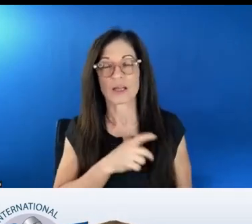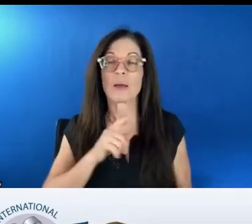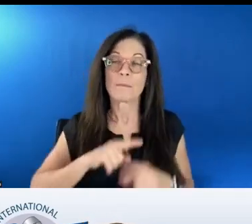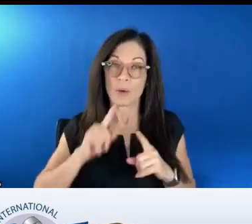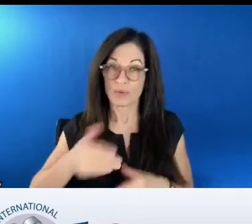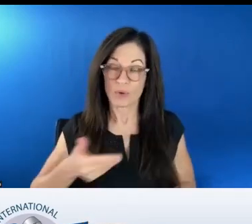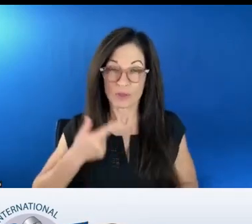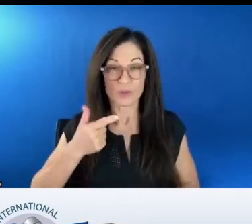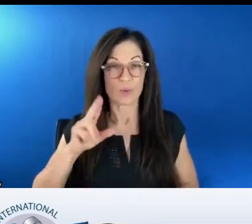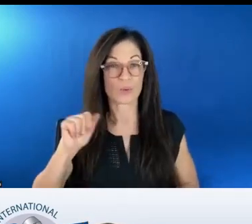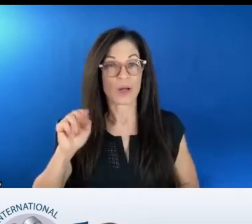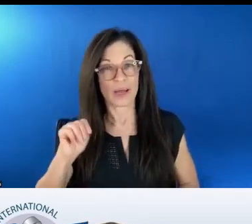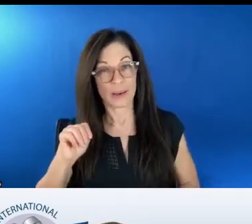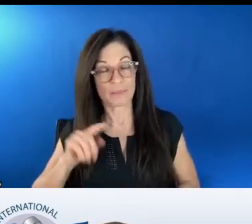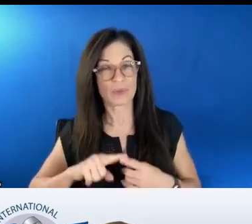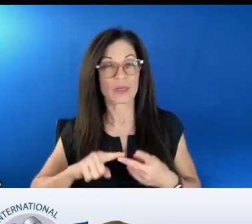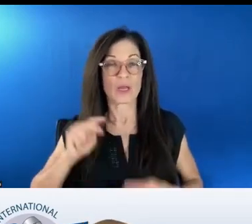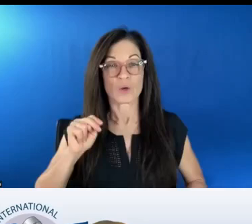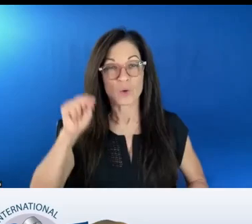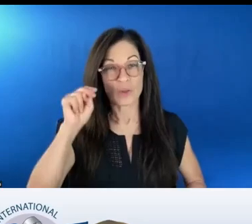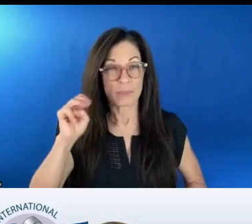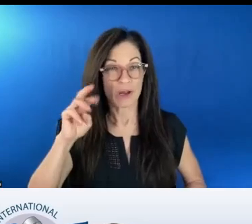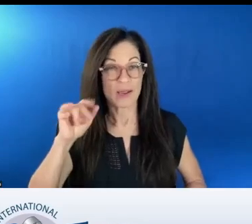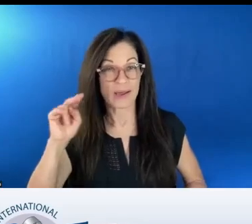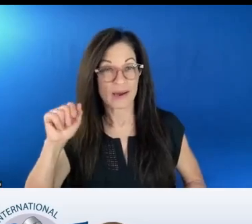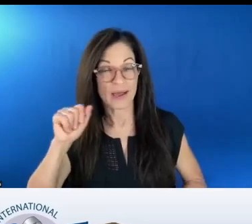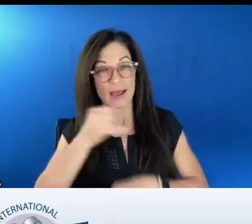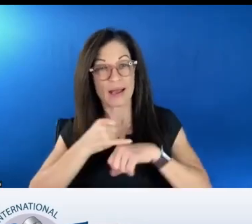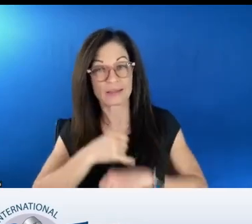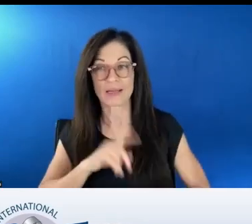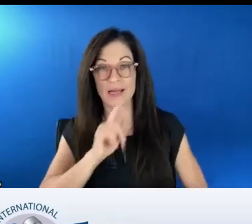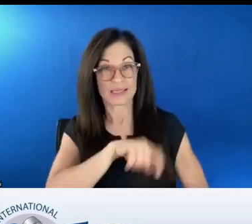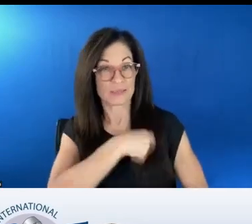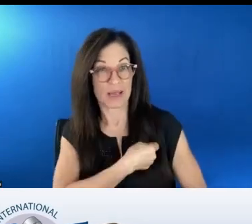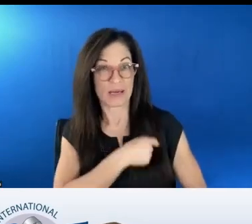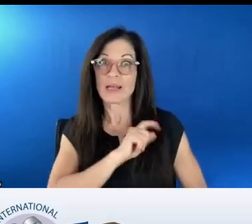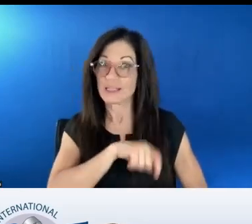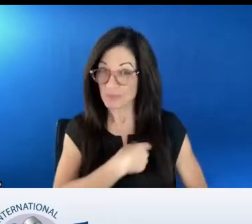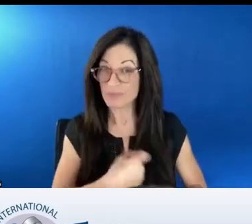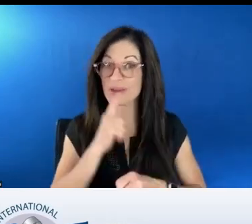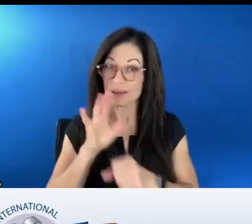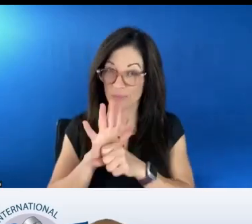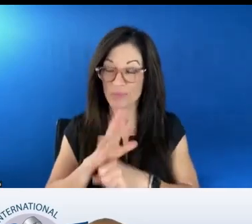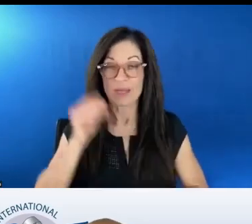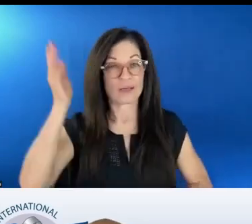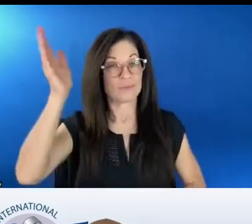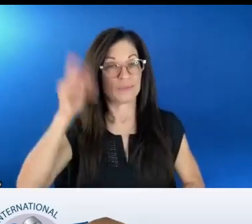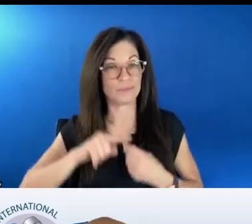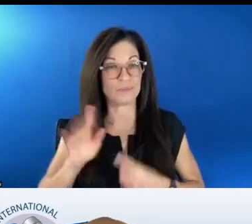welcomed Guam, the Northern Mariana Islands, Spain, and Spain has making a commitment, and they're presenting to